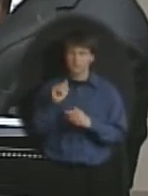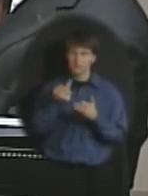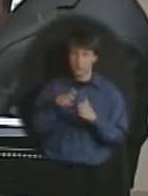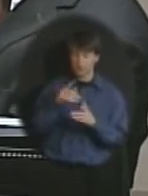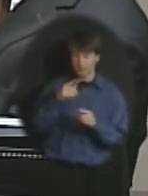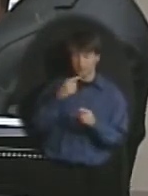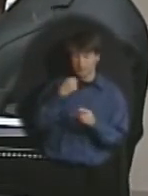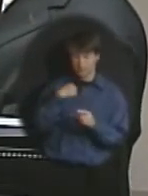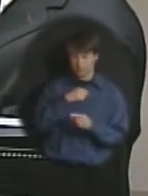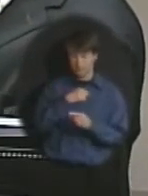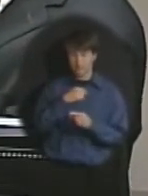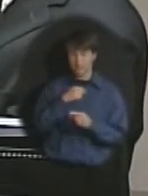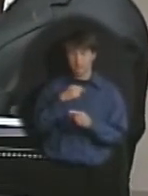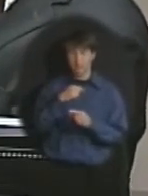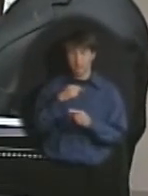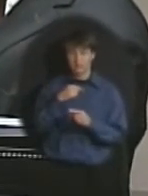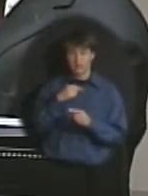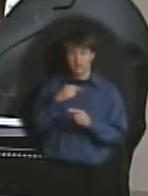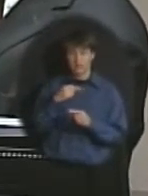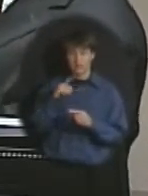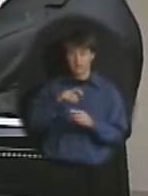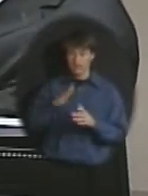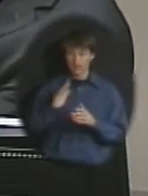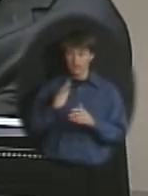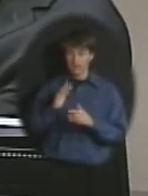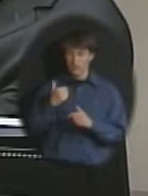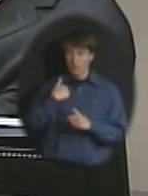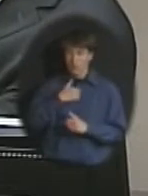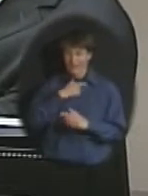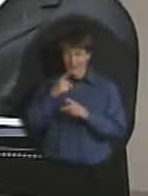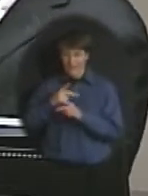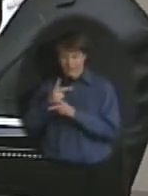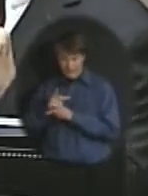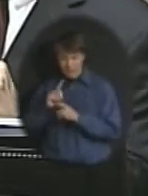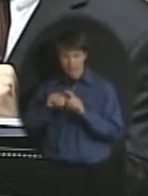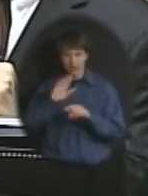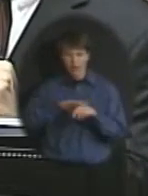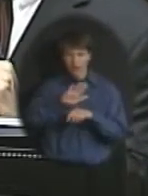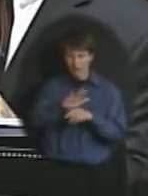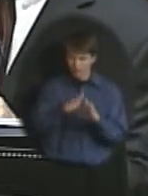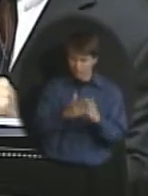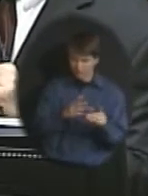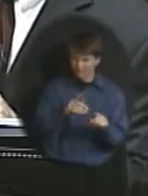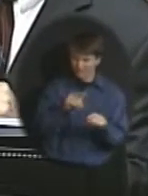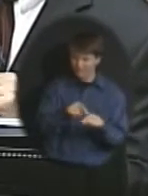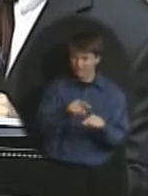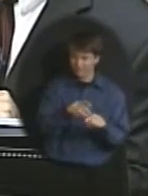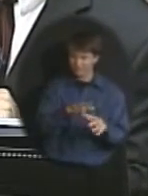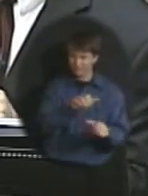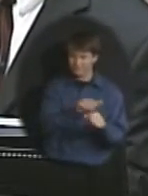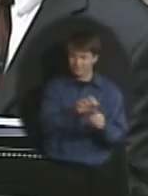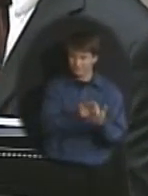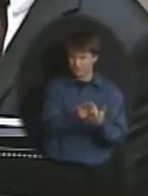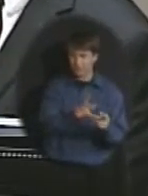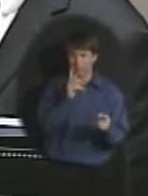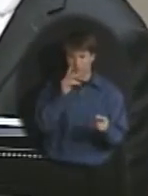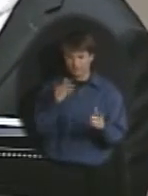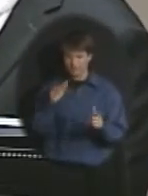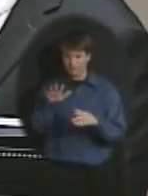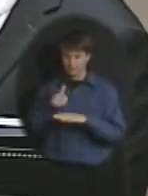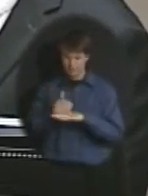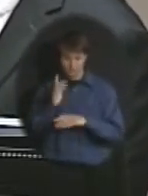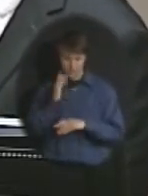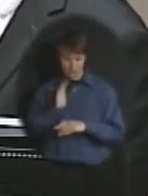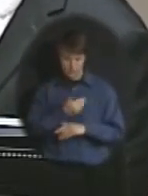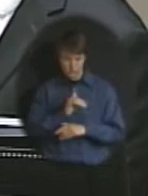reserve that needs to be maintained on our behalf but on their books would be in place on ours also.